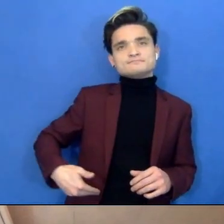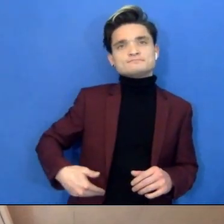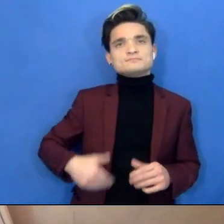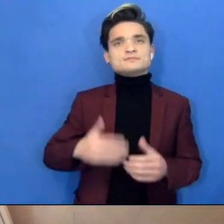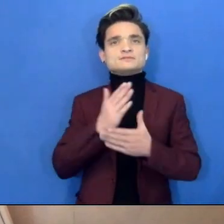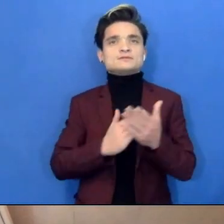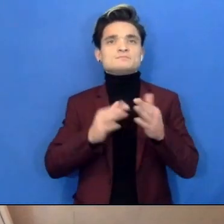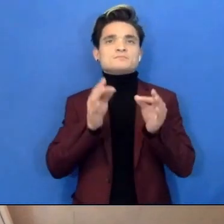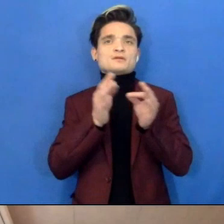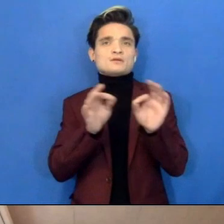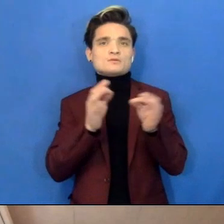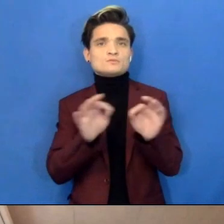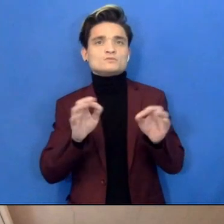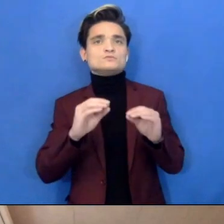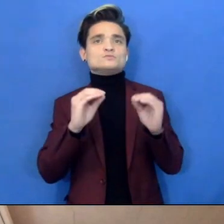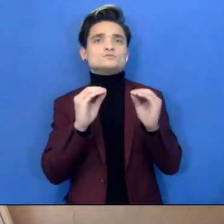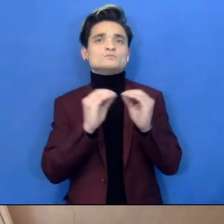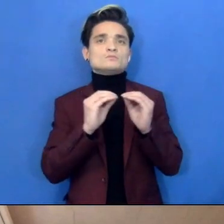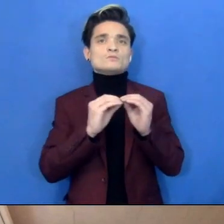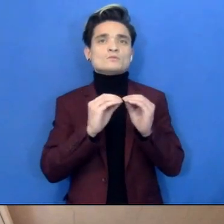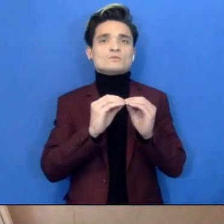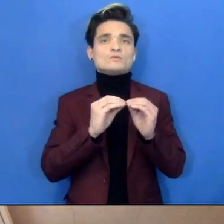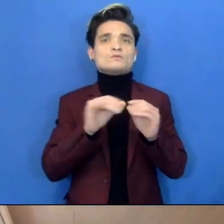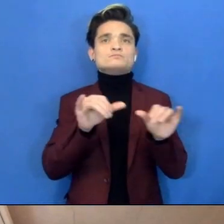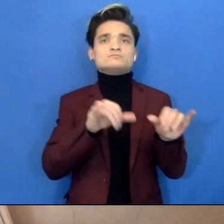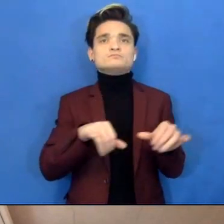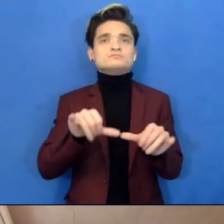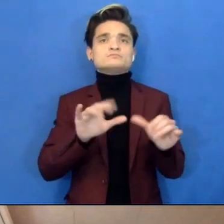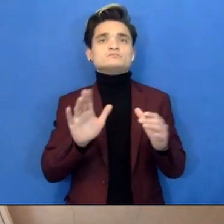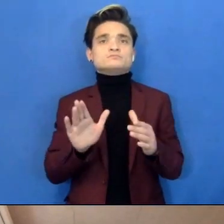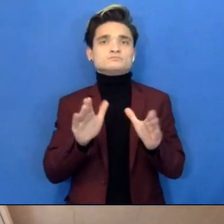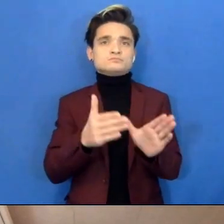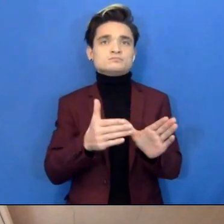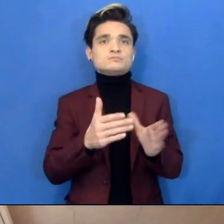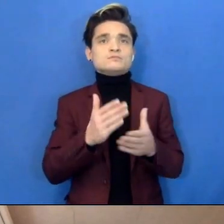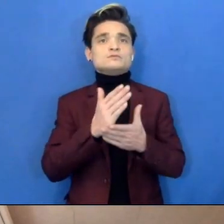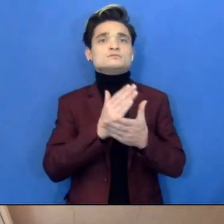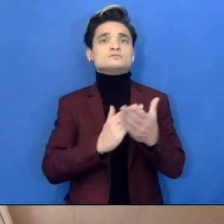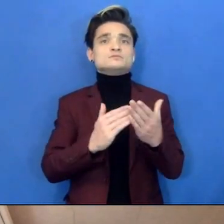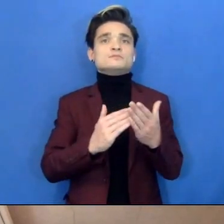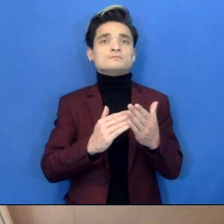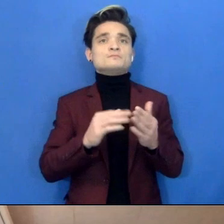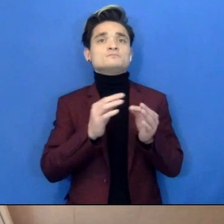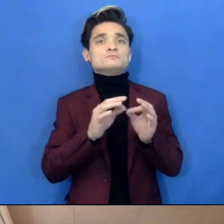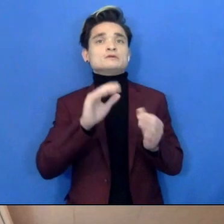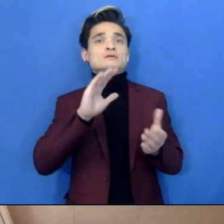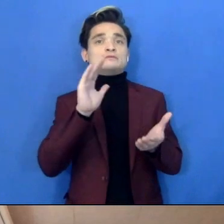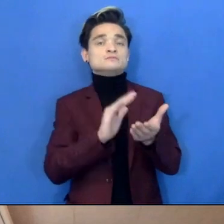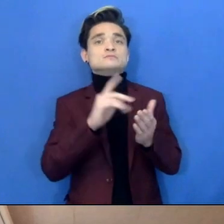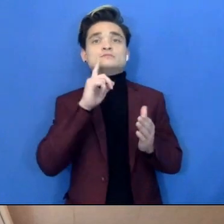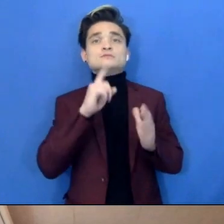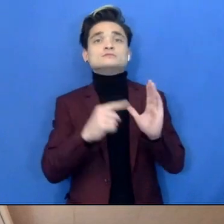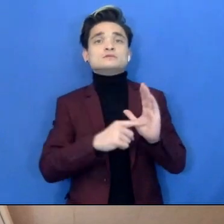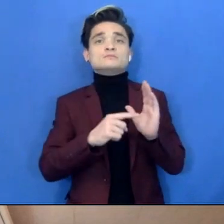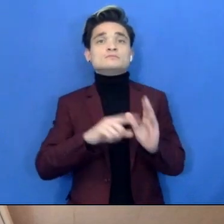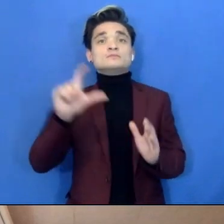stereotype oriented, and some languages which are a little bit less. I want to, like, for example, Italian. I'm obviously